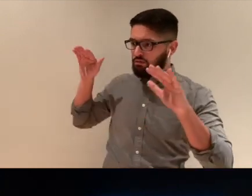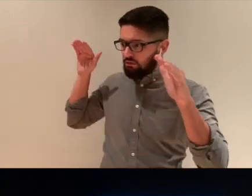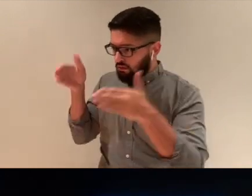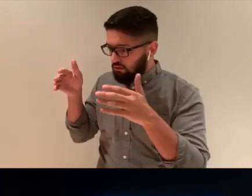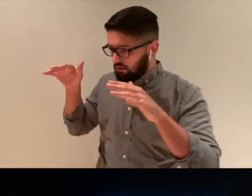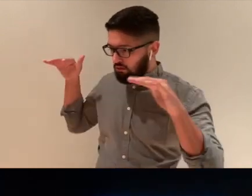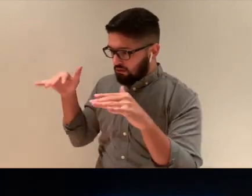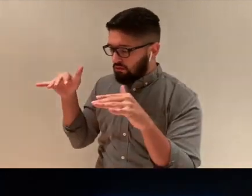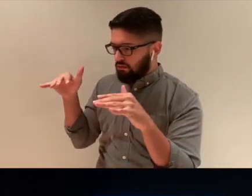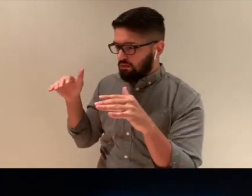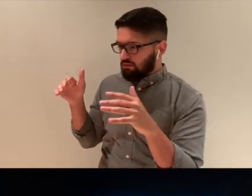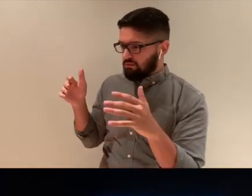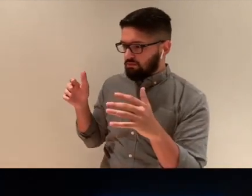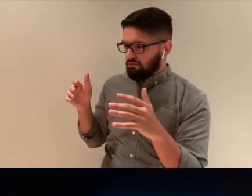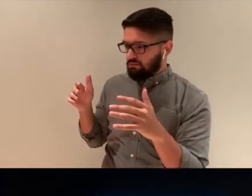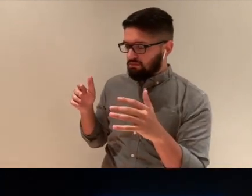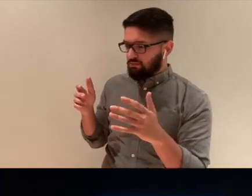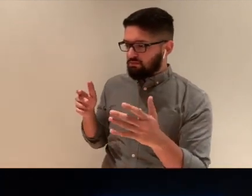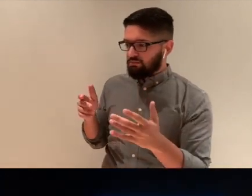looking towards in this nation,